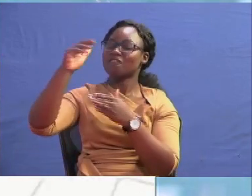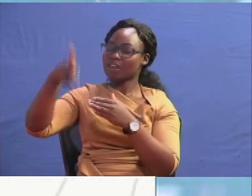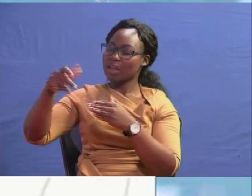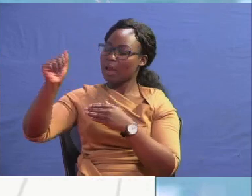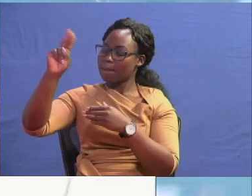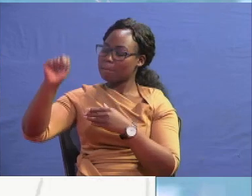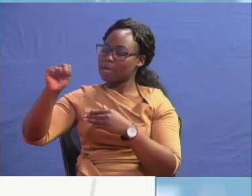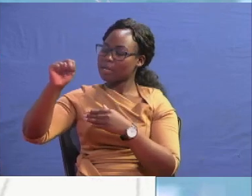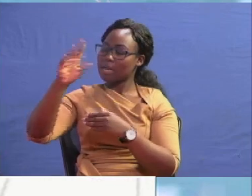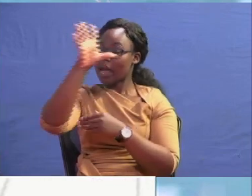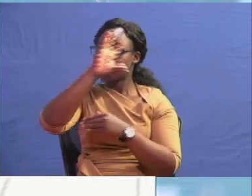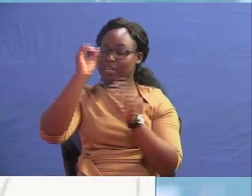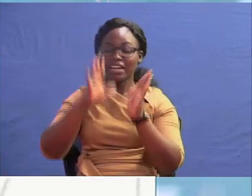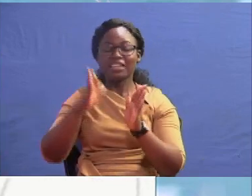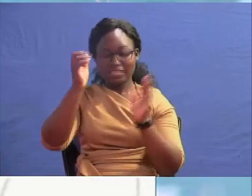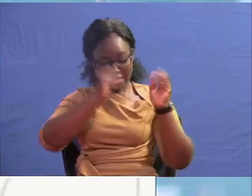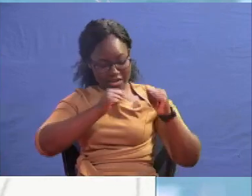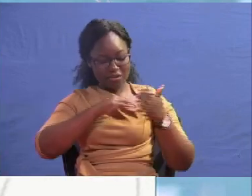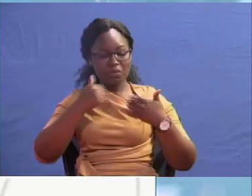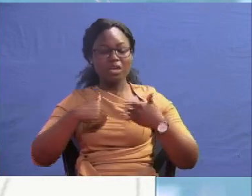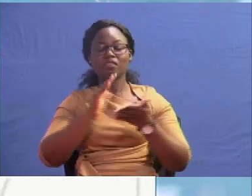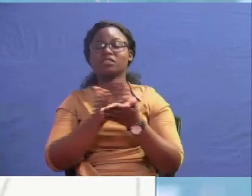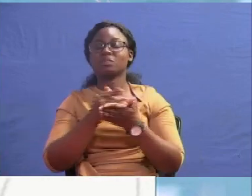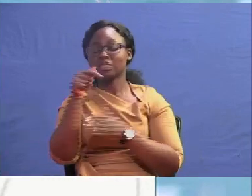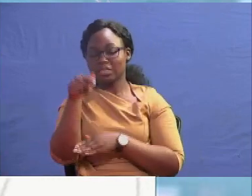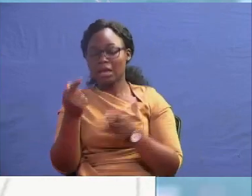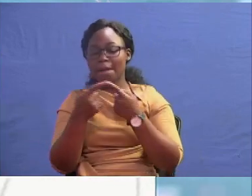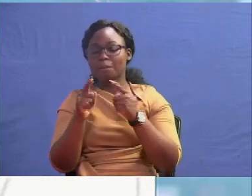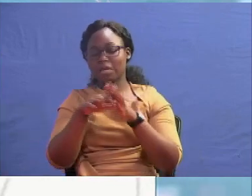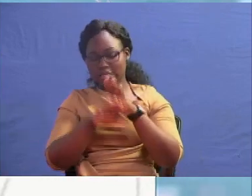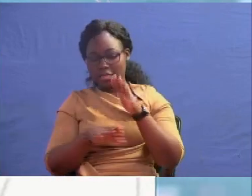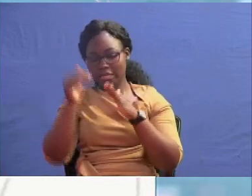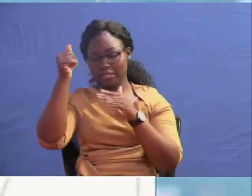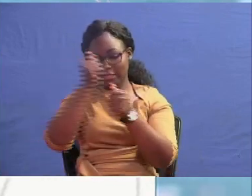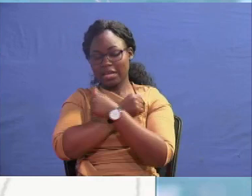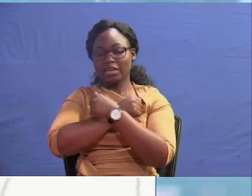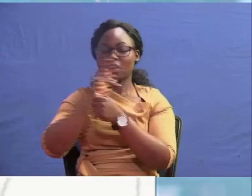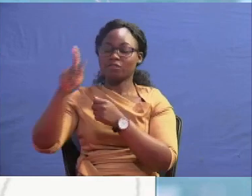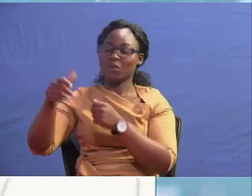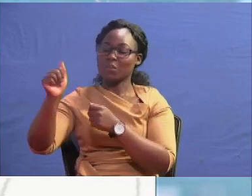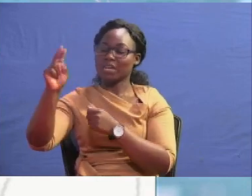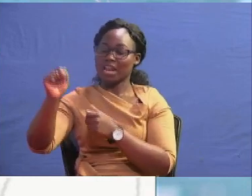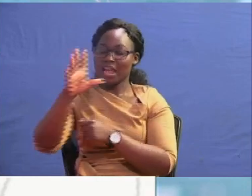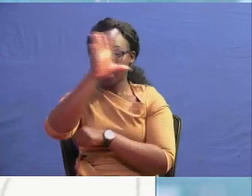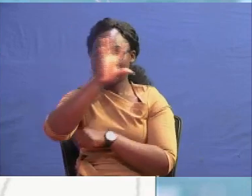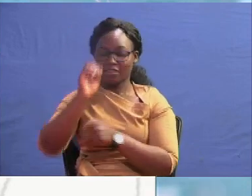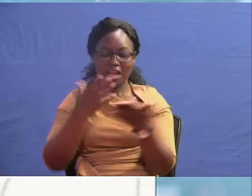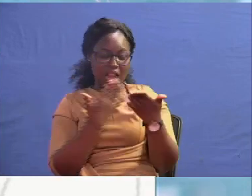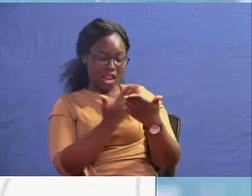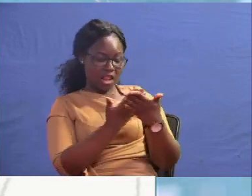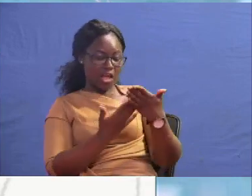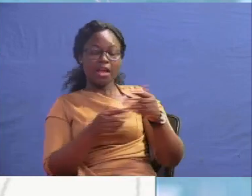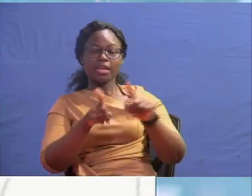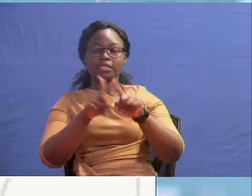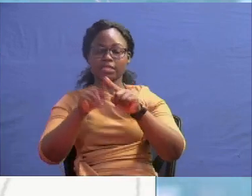agree that there was something that was amiss. Mm-hmm. But nonetheless, I like his Pan-Africanist agenda. Mm-hmm. I like his view